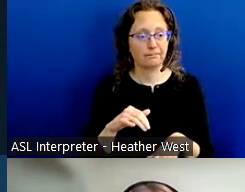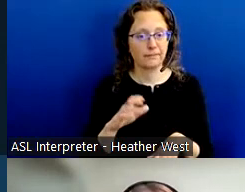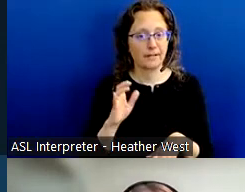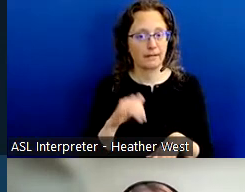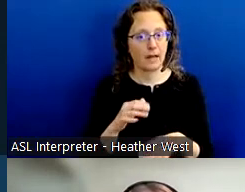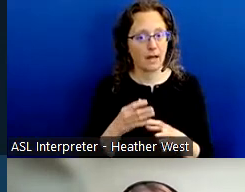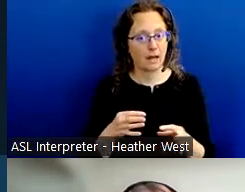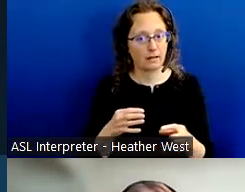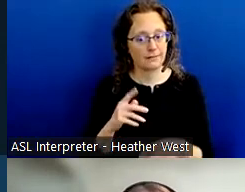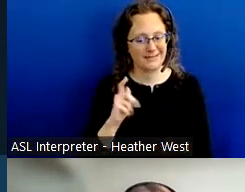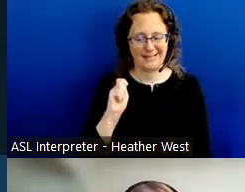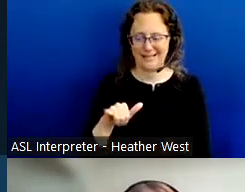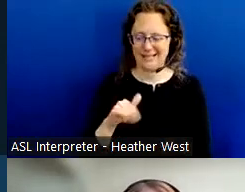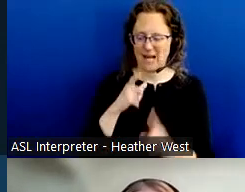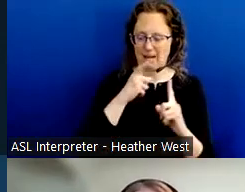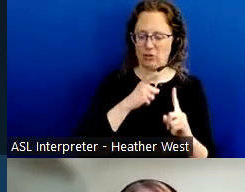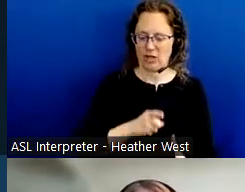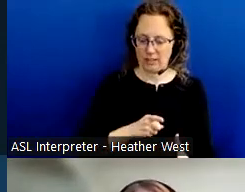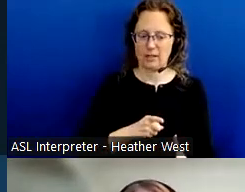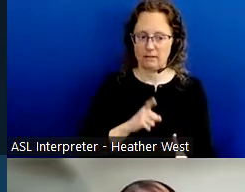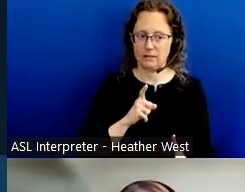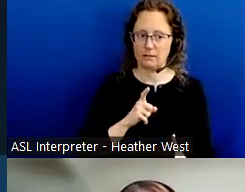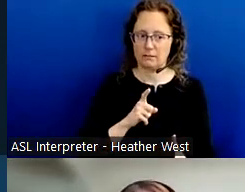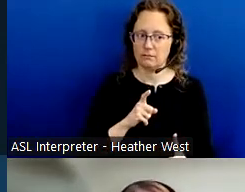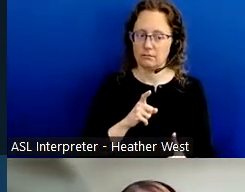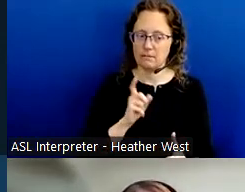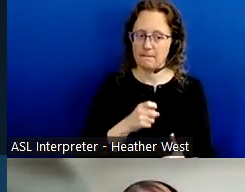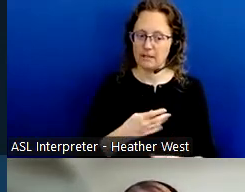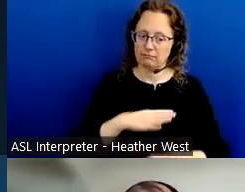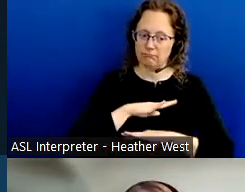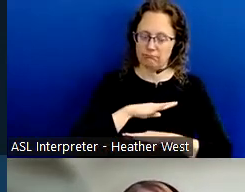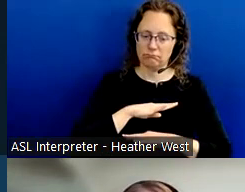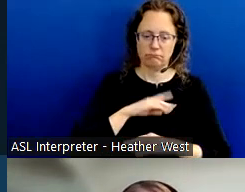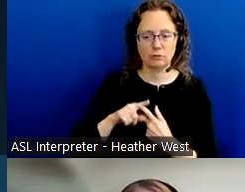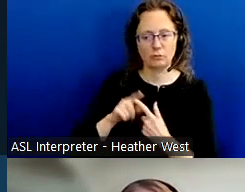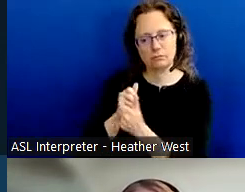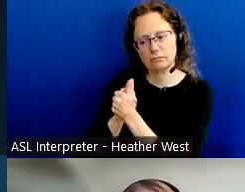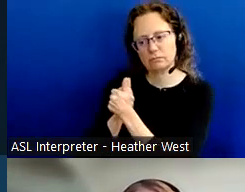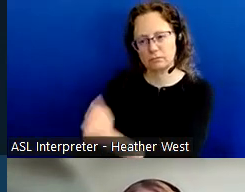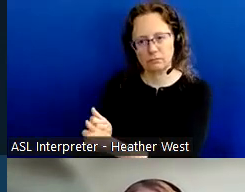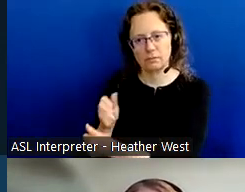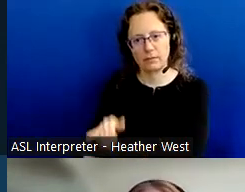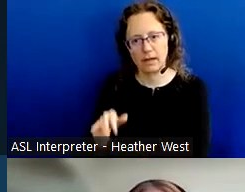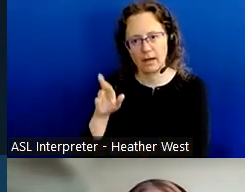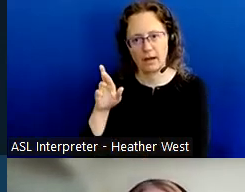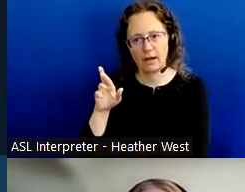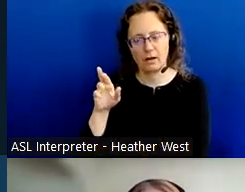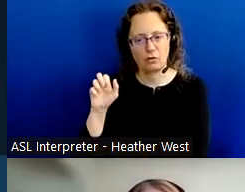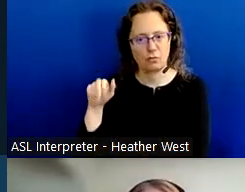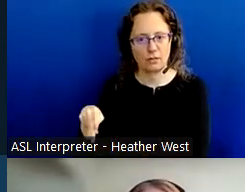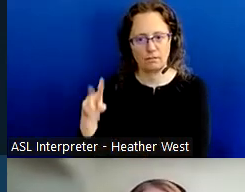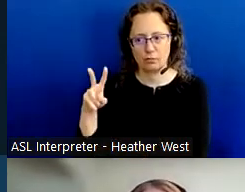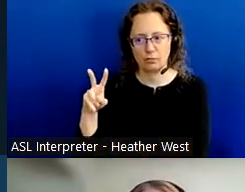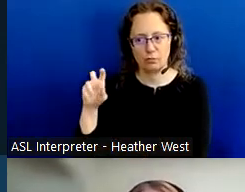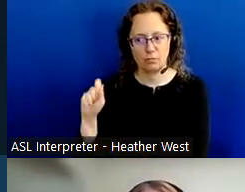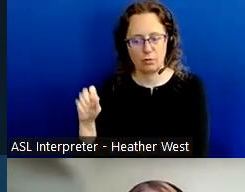you know, comply with the REAP 2.0 guidelines. So as we mentioned, all projects must